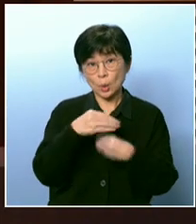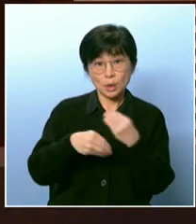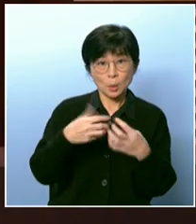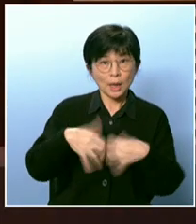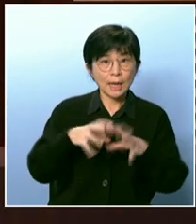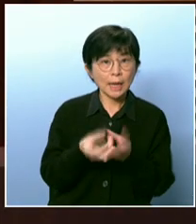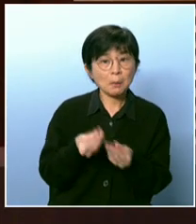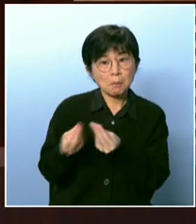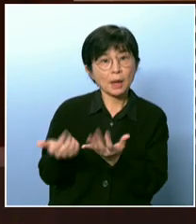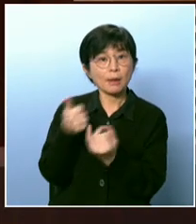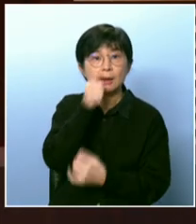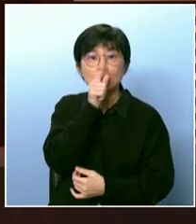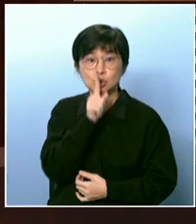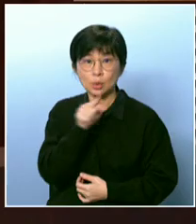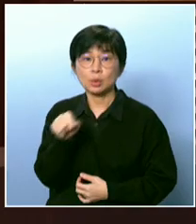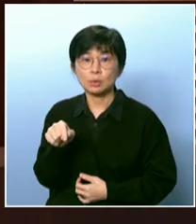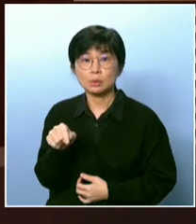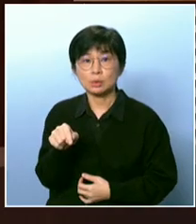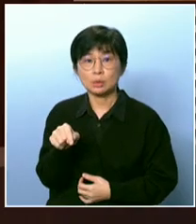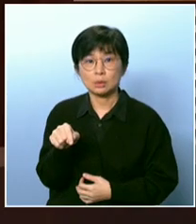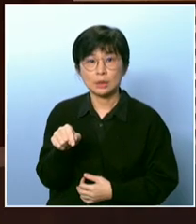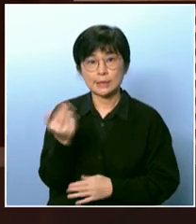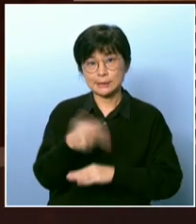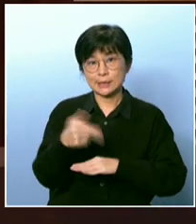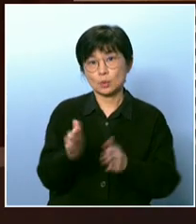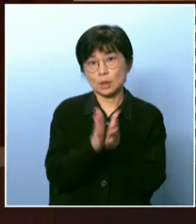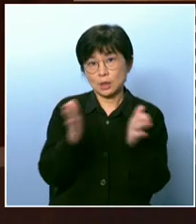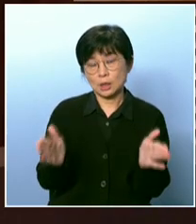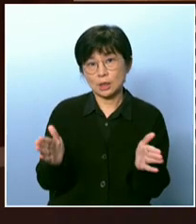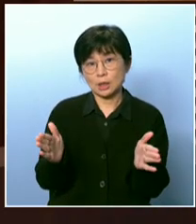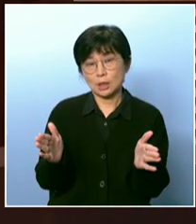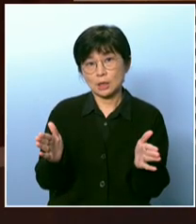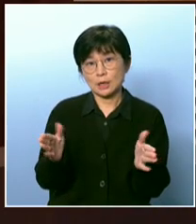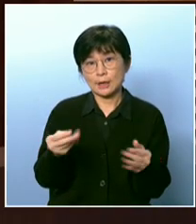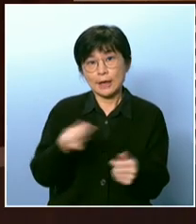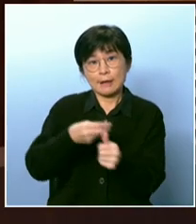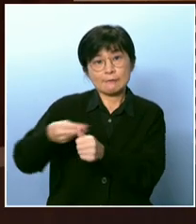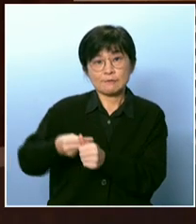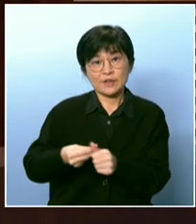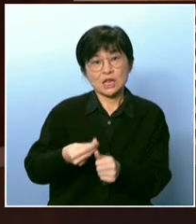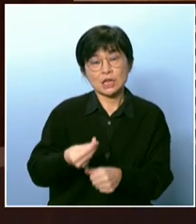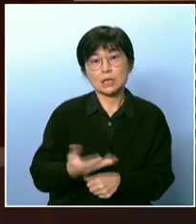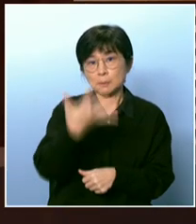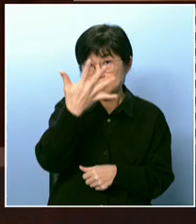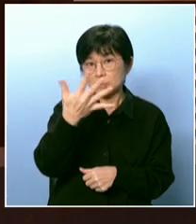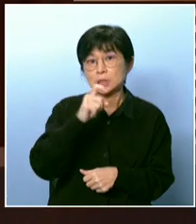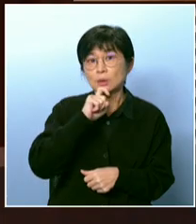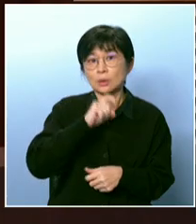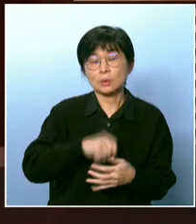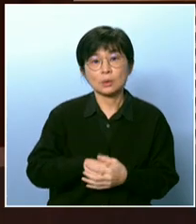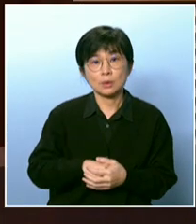workshops for parents. We ask for operators to arrange